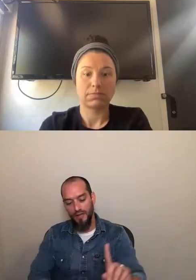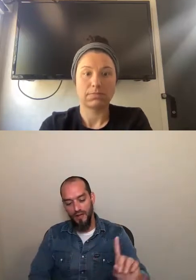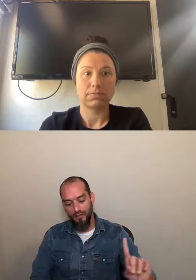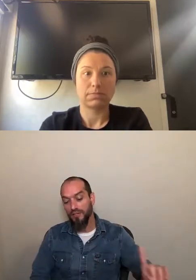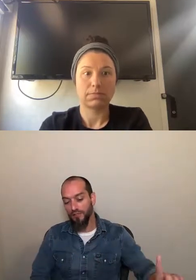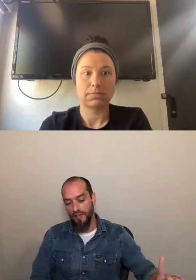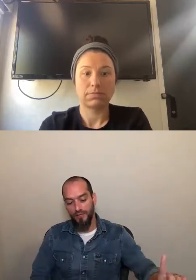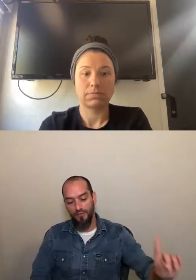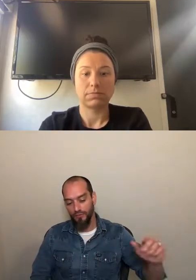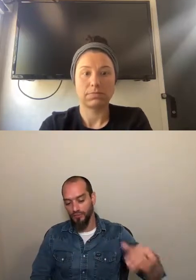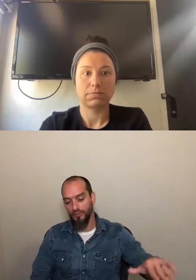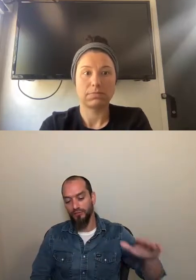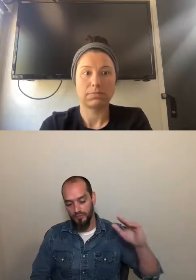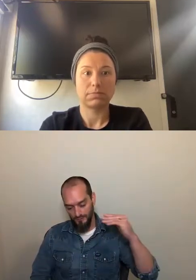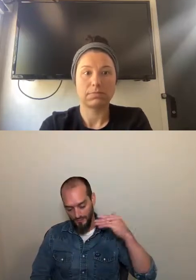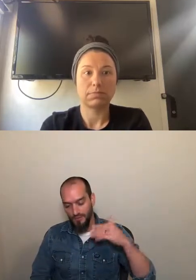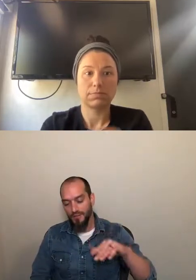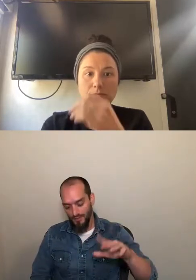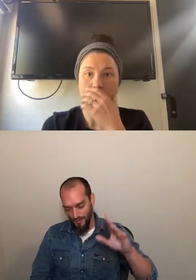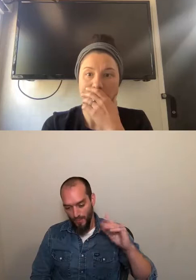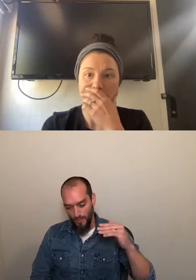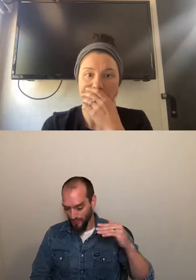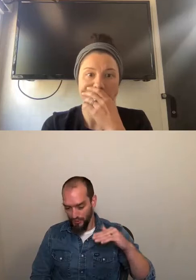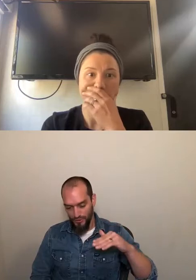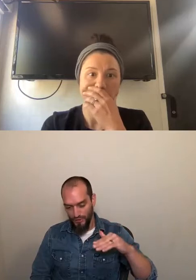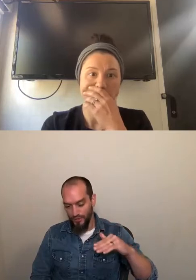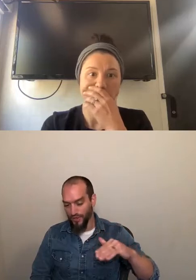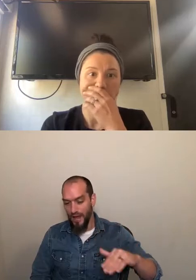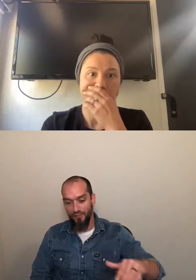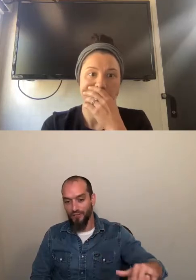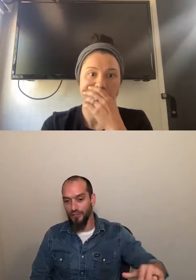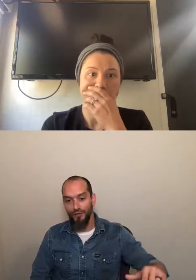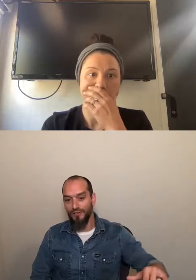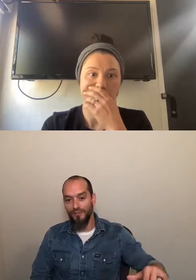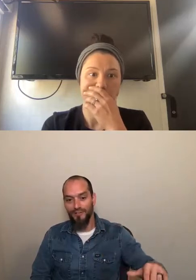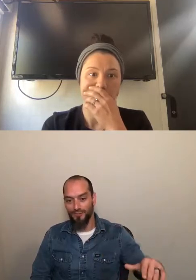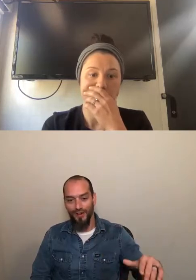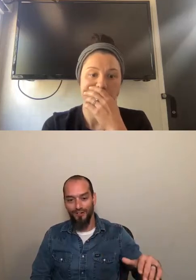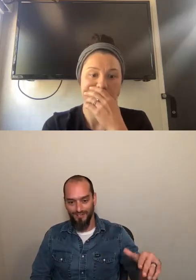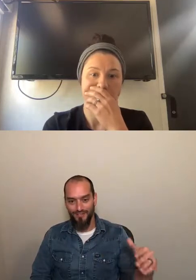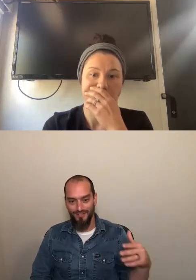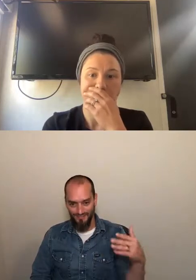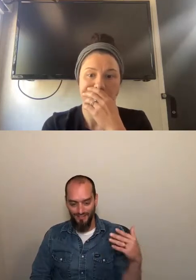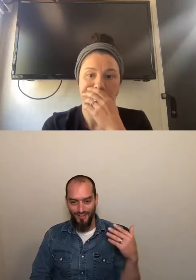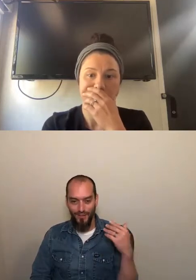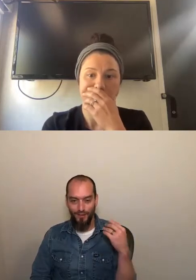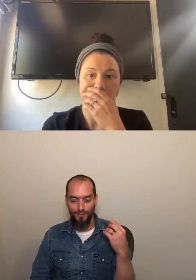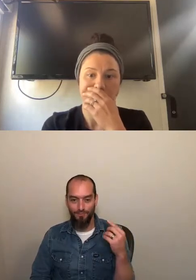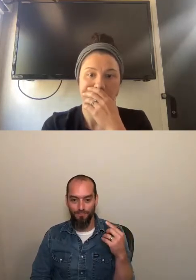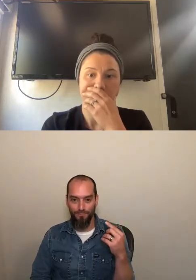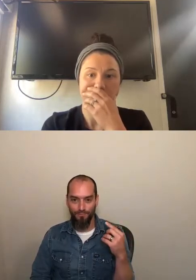once they either heal their children, which they're having to go the holistic route,